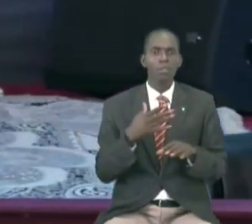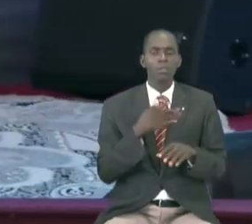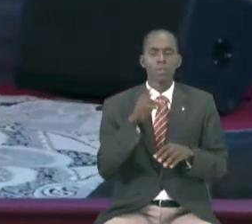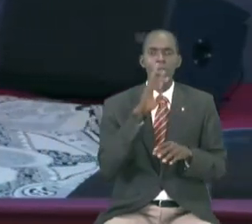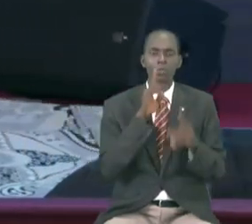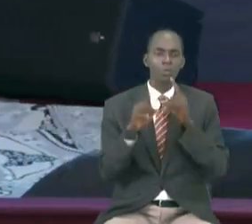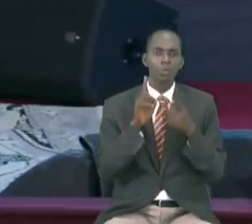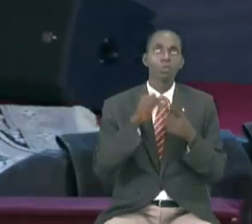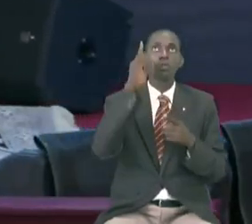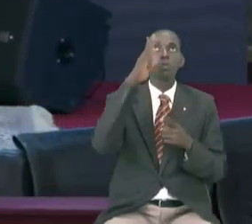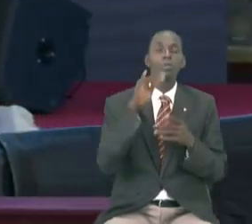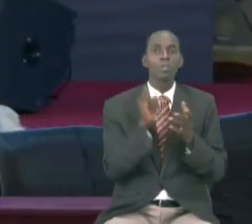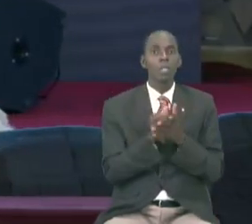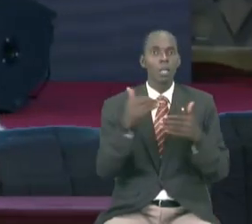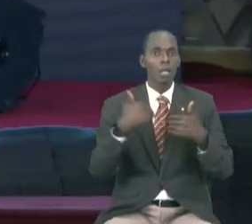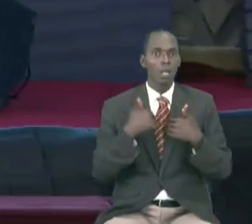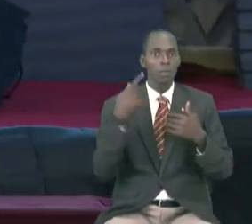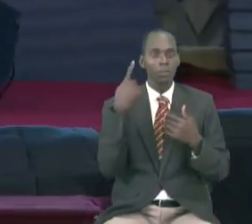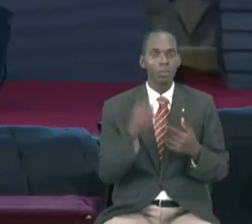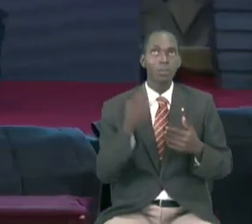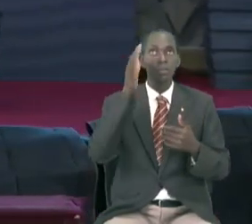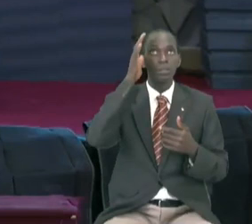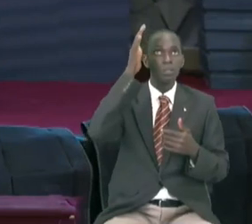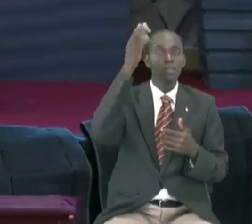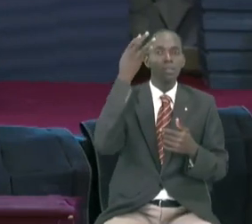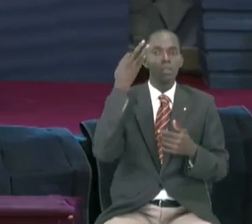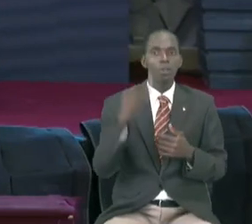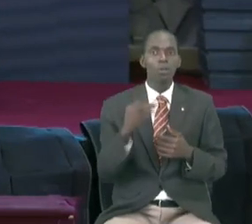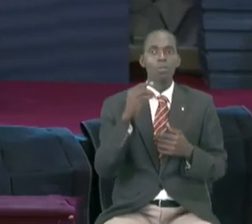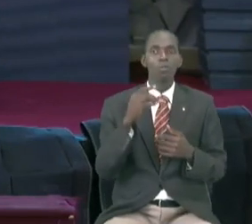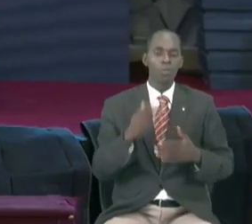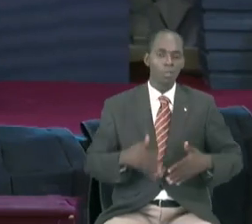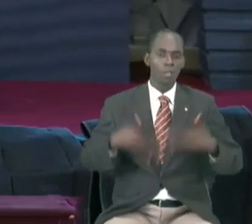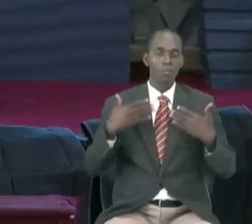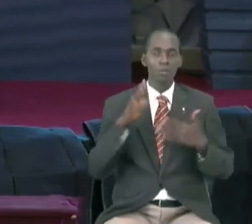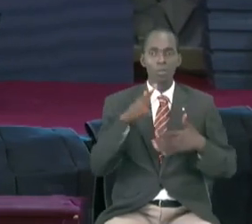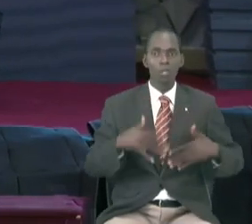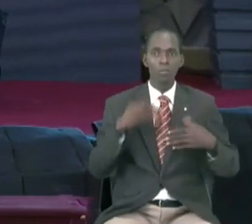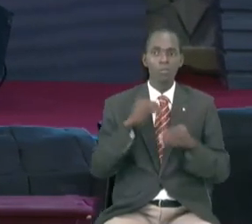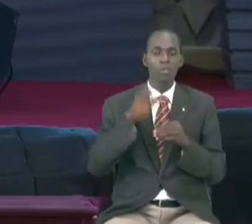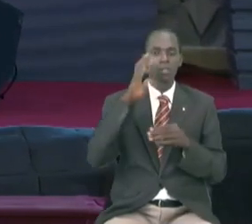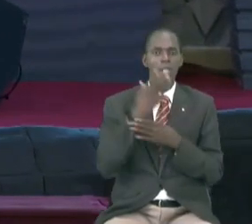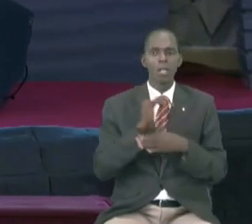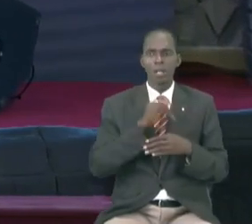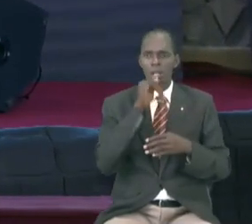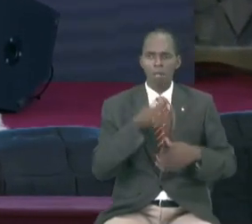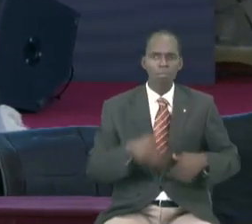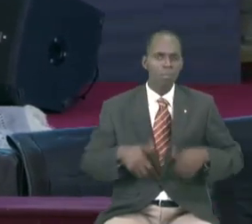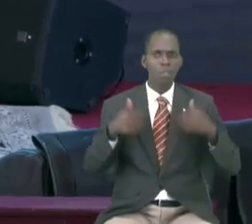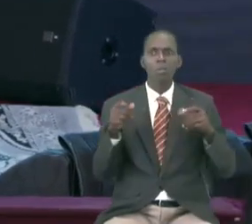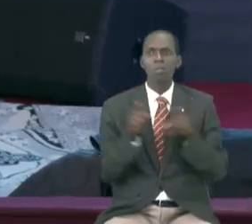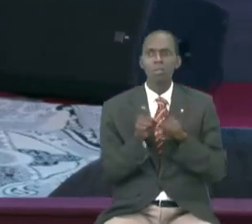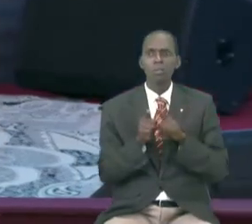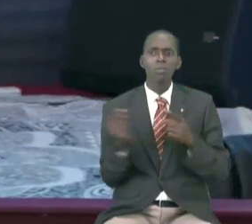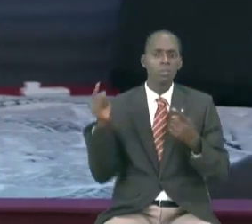angry, even unto death. When we're unsanctified, we often forget ourselves. We talk to